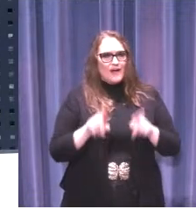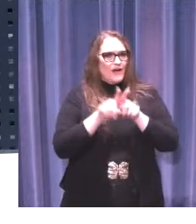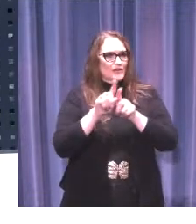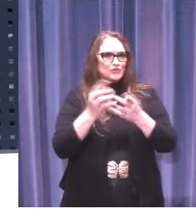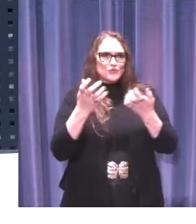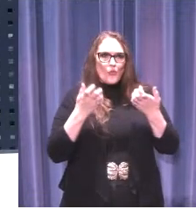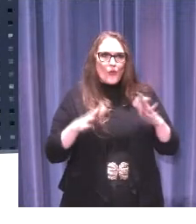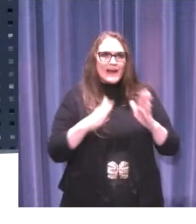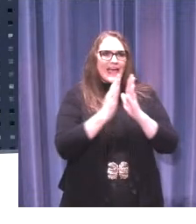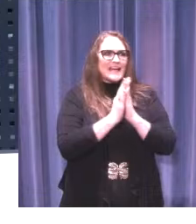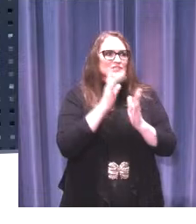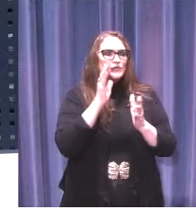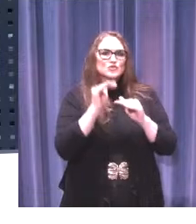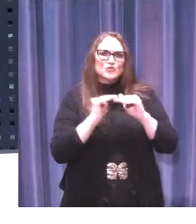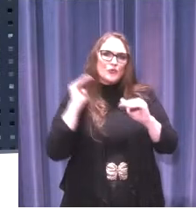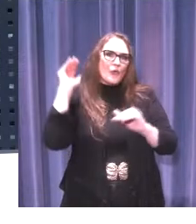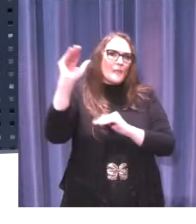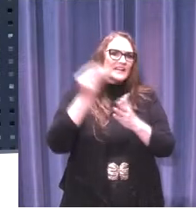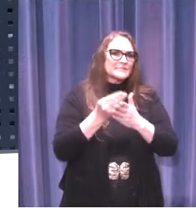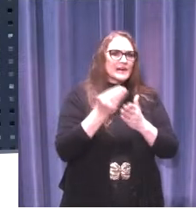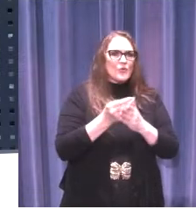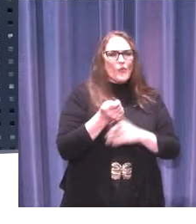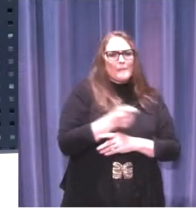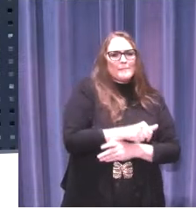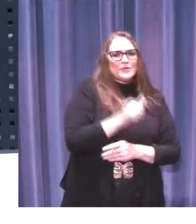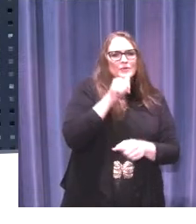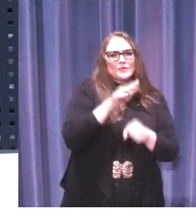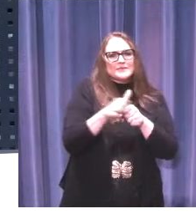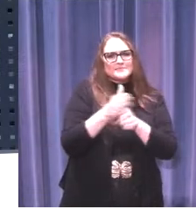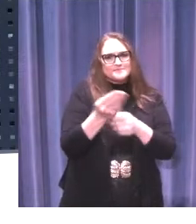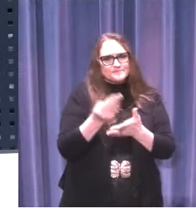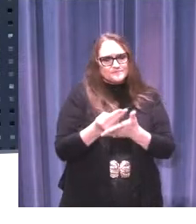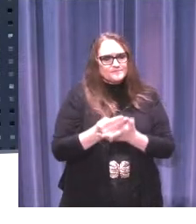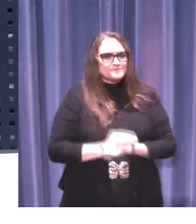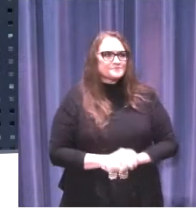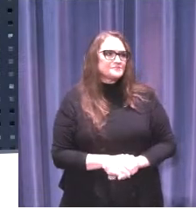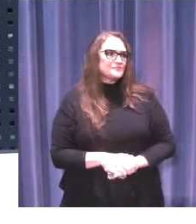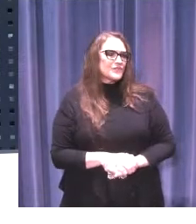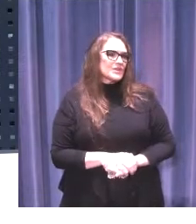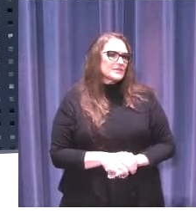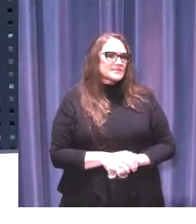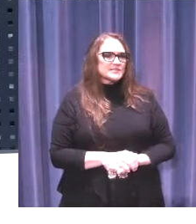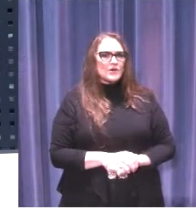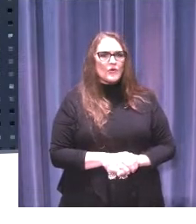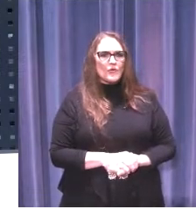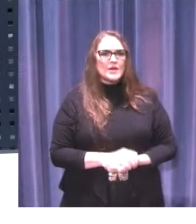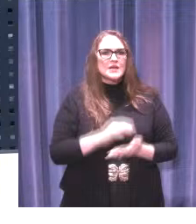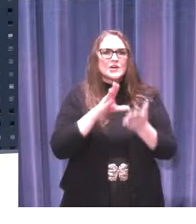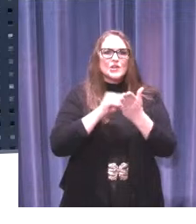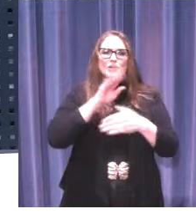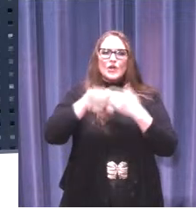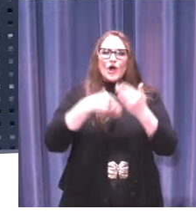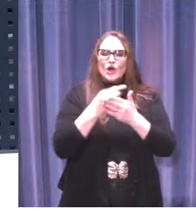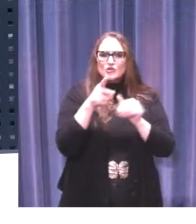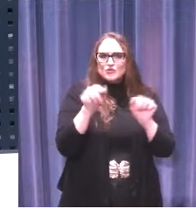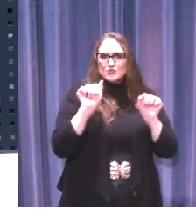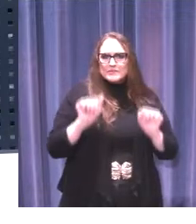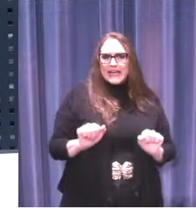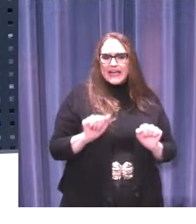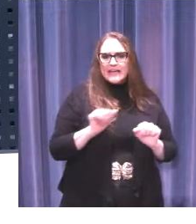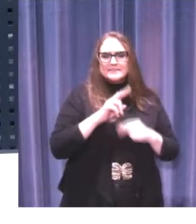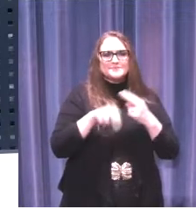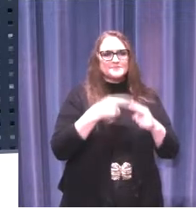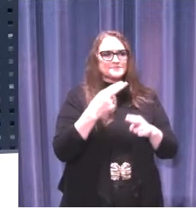to ask for too much money or too little money. So learning all you can